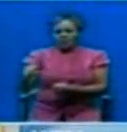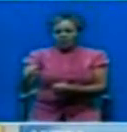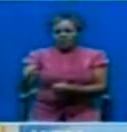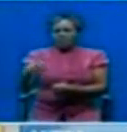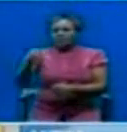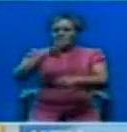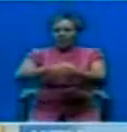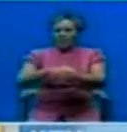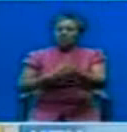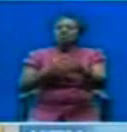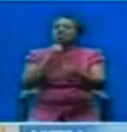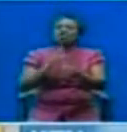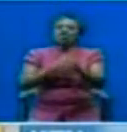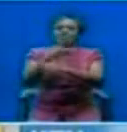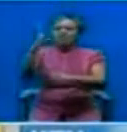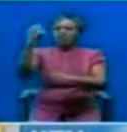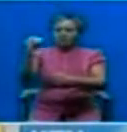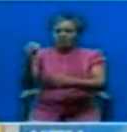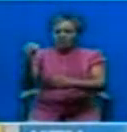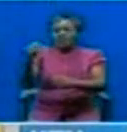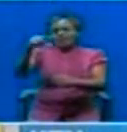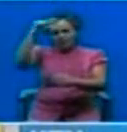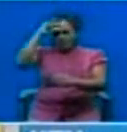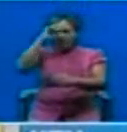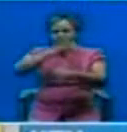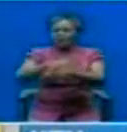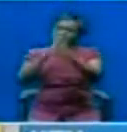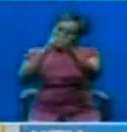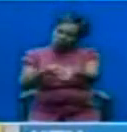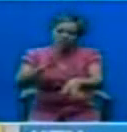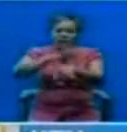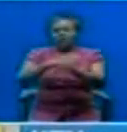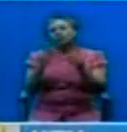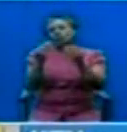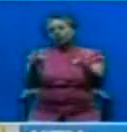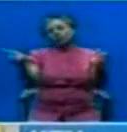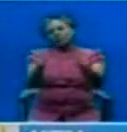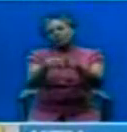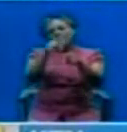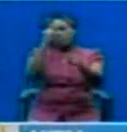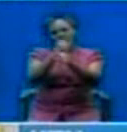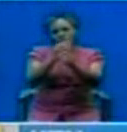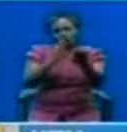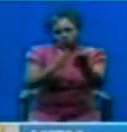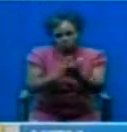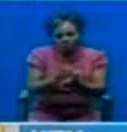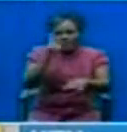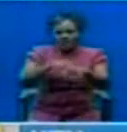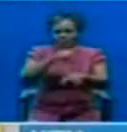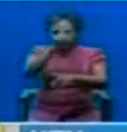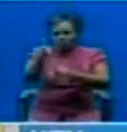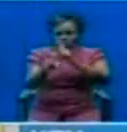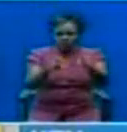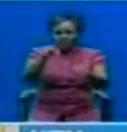than 40%. Now, it's up to the government to take this report and find a solution so that they can ensure that the candidates that they churn out of schools